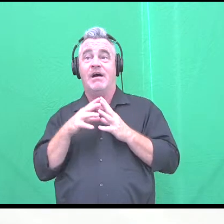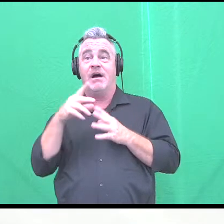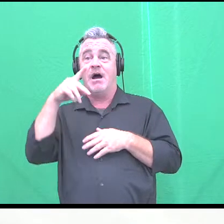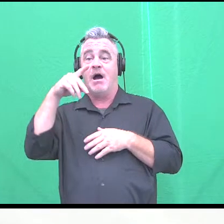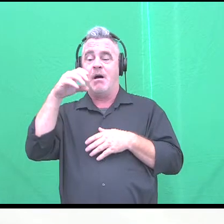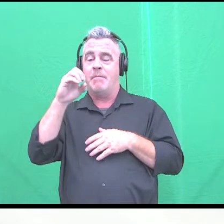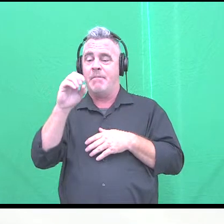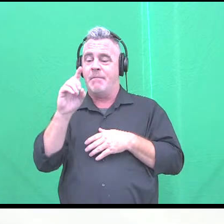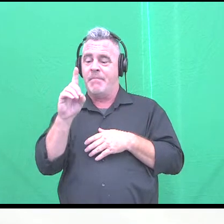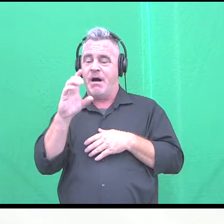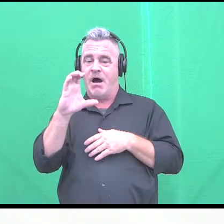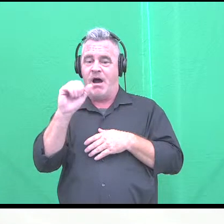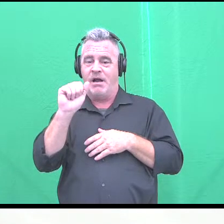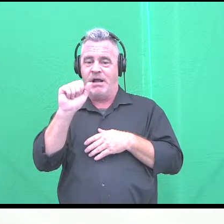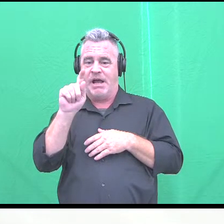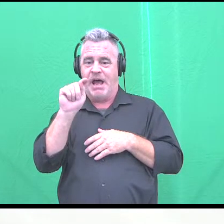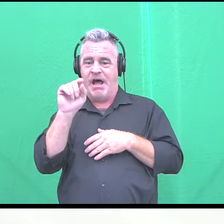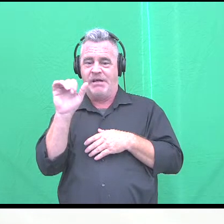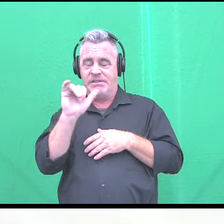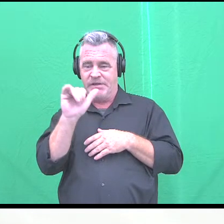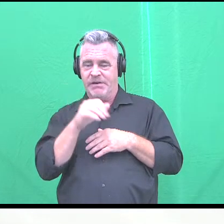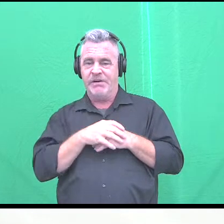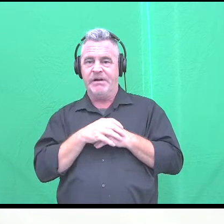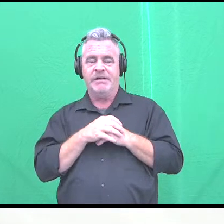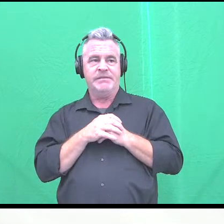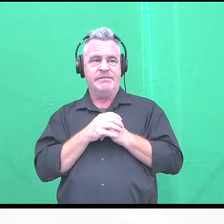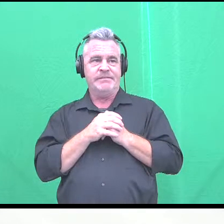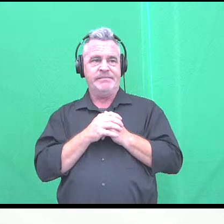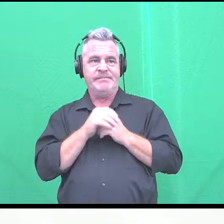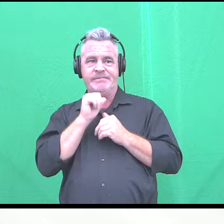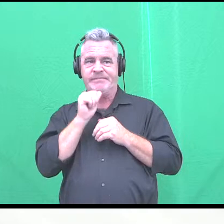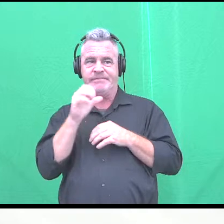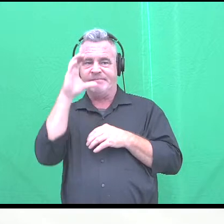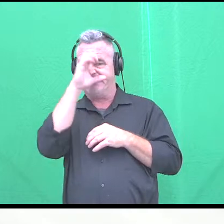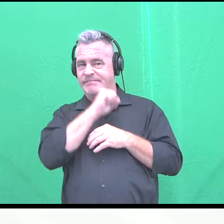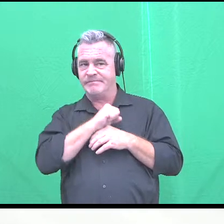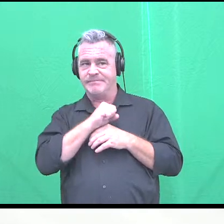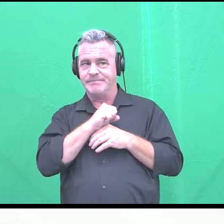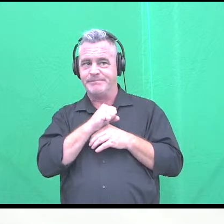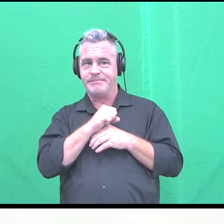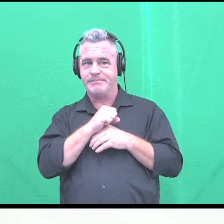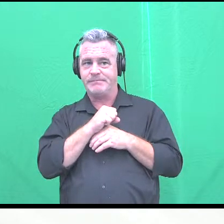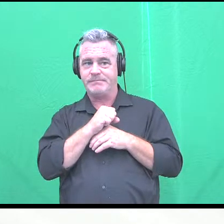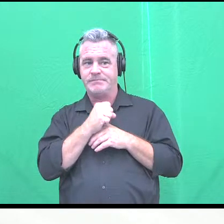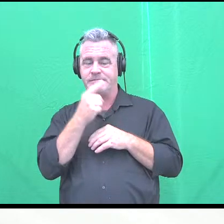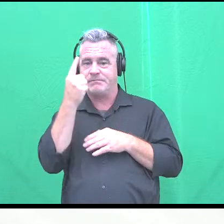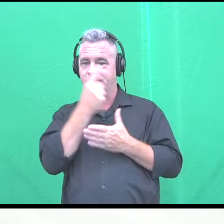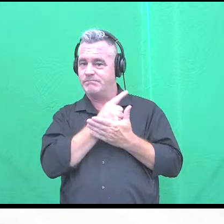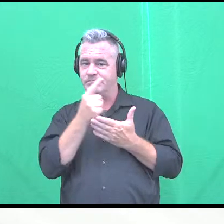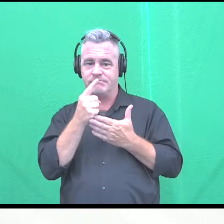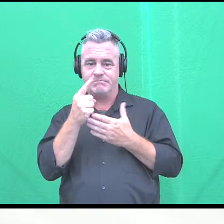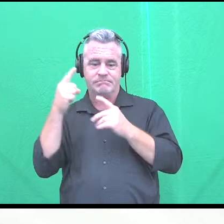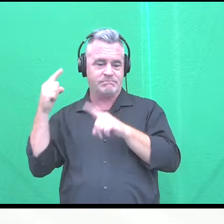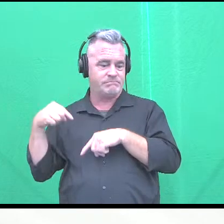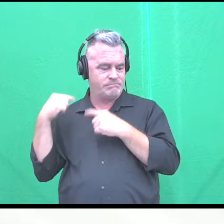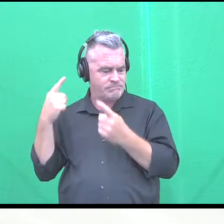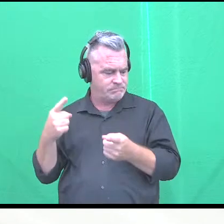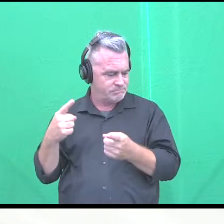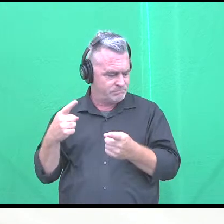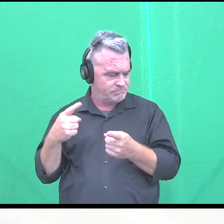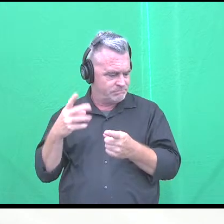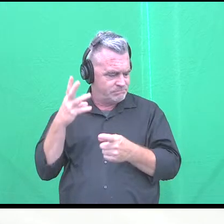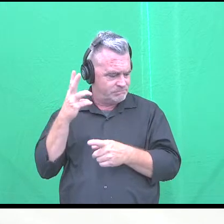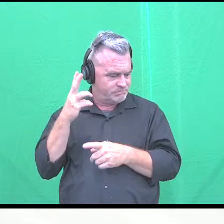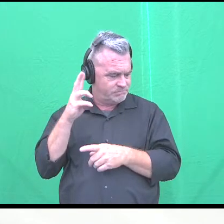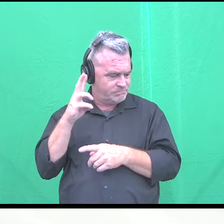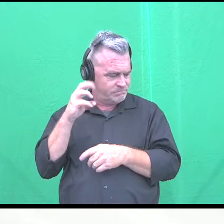very pleased to share that we have not missed a single week in, I think it's been 6 years,